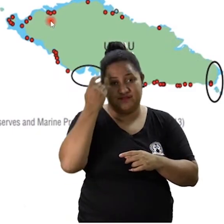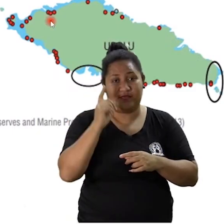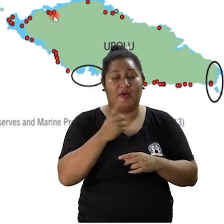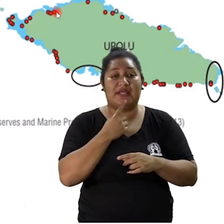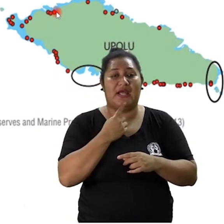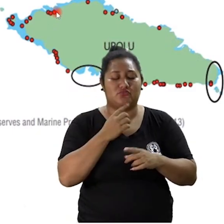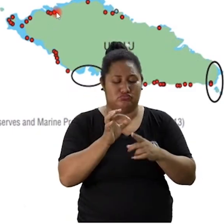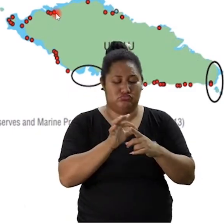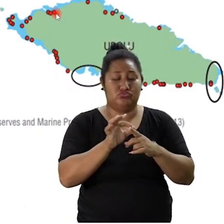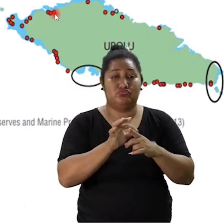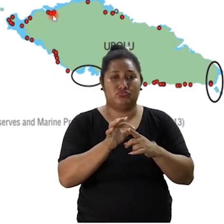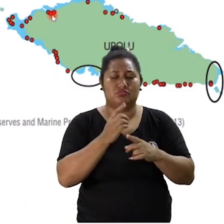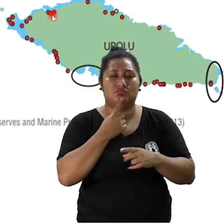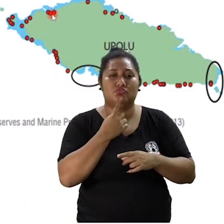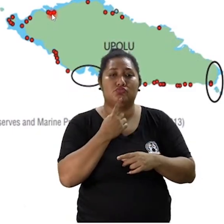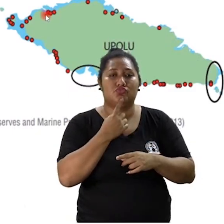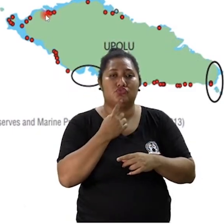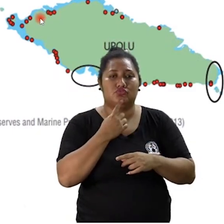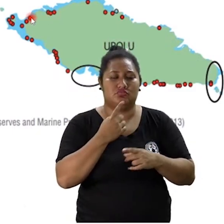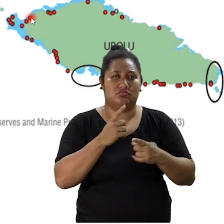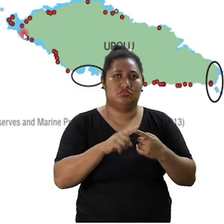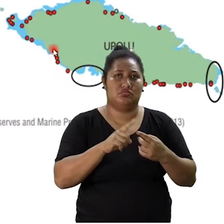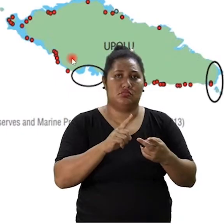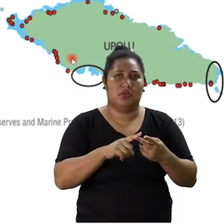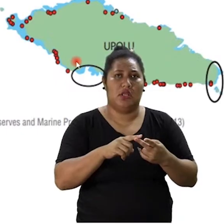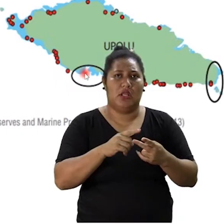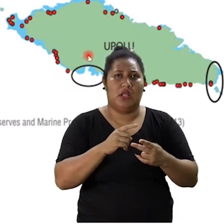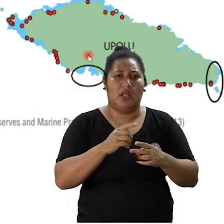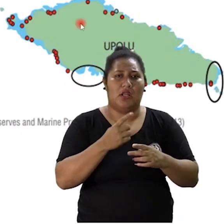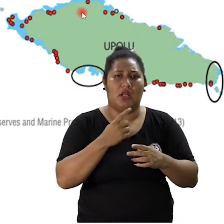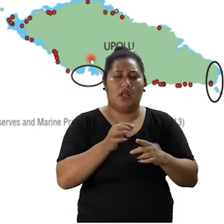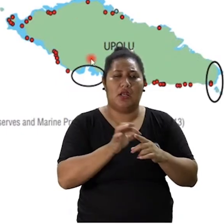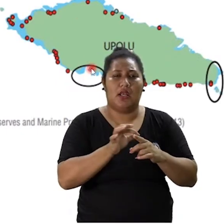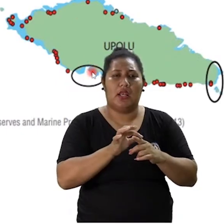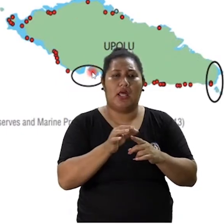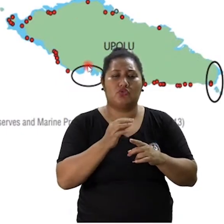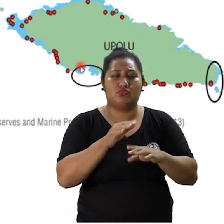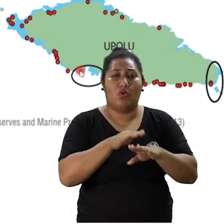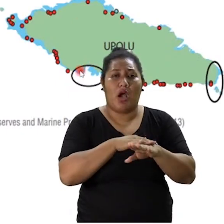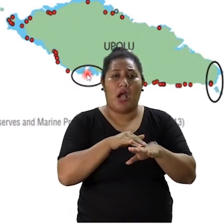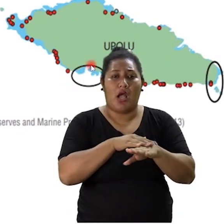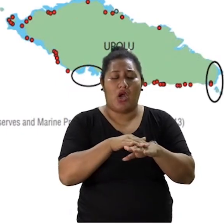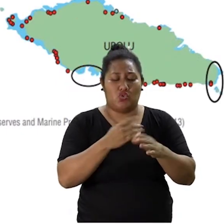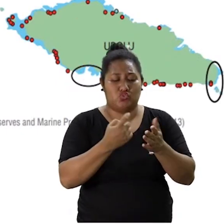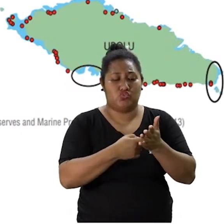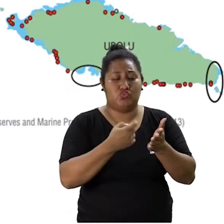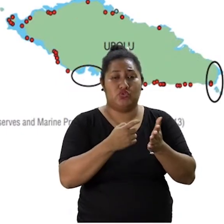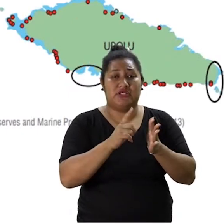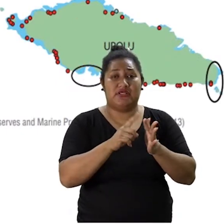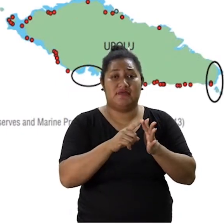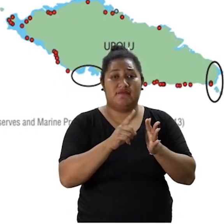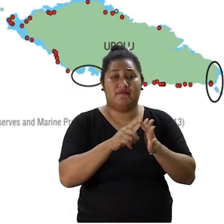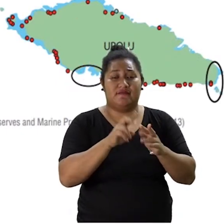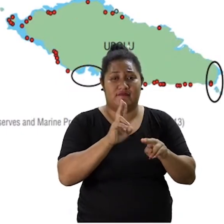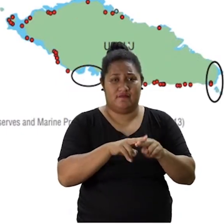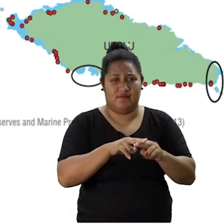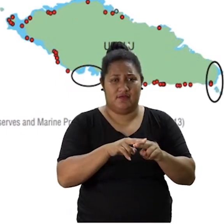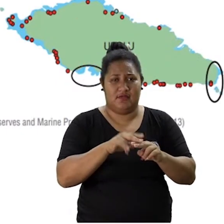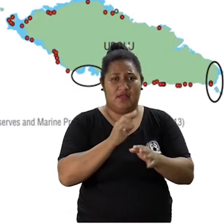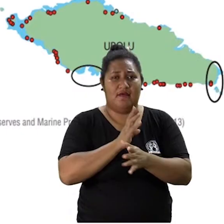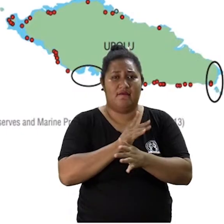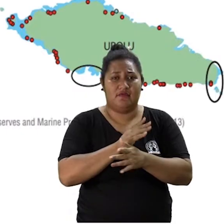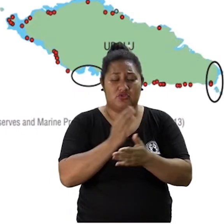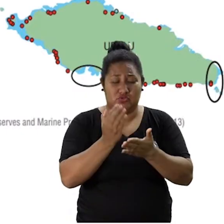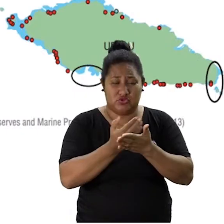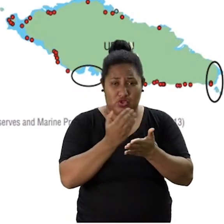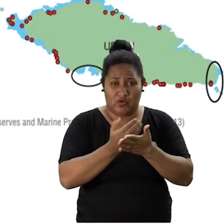mumu. Lan moana reefs, pio sa whata lea. Ia, fish reserve la ia, o lo